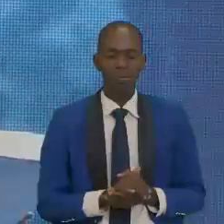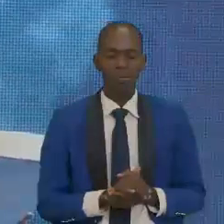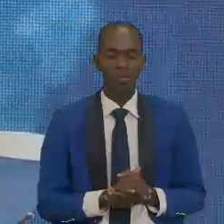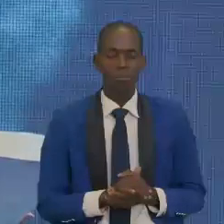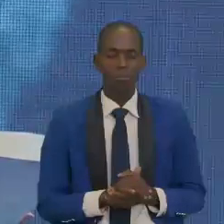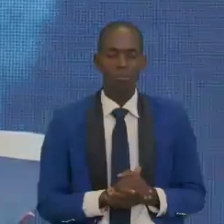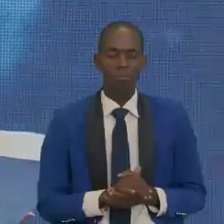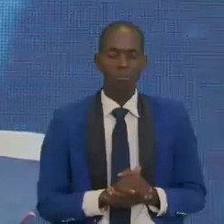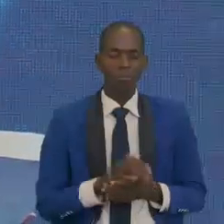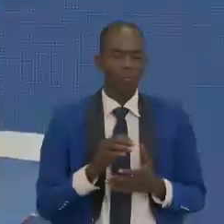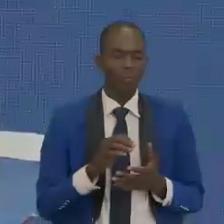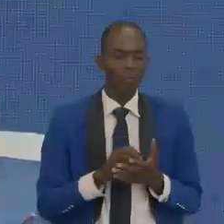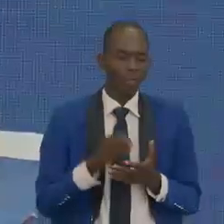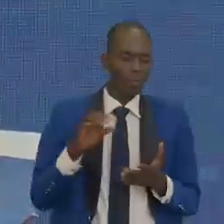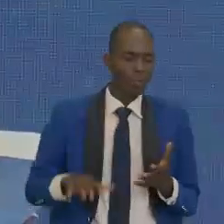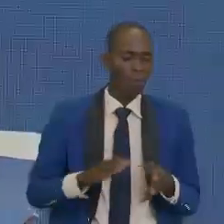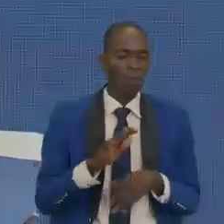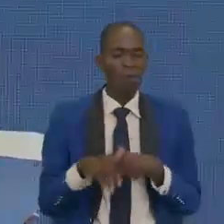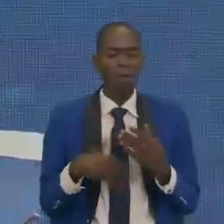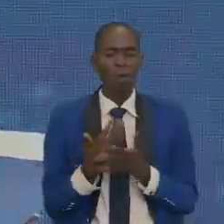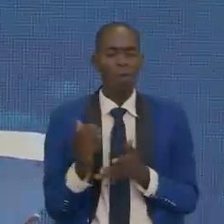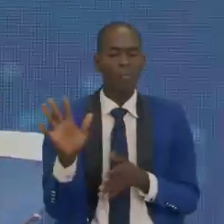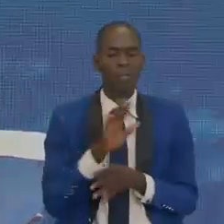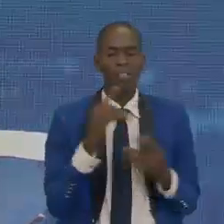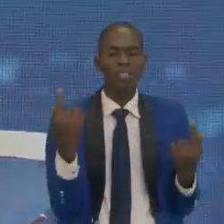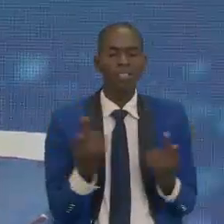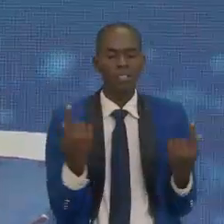Blot all their sins away.